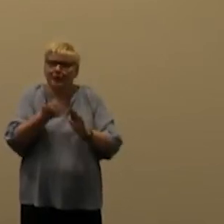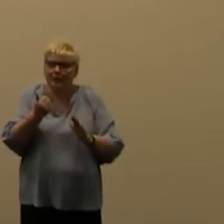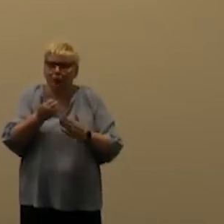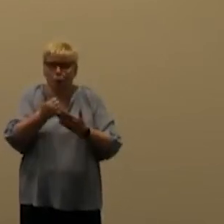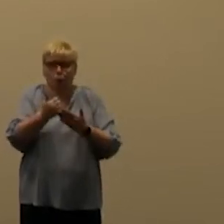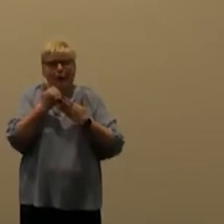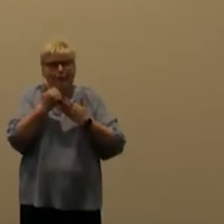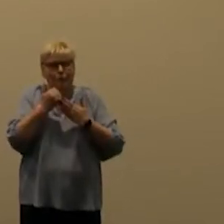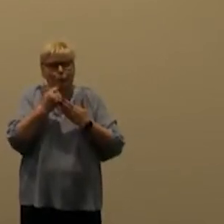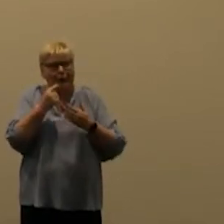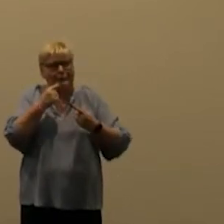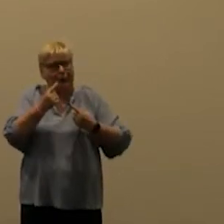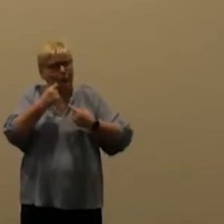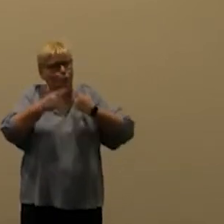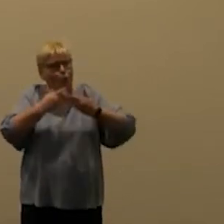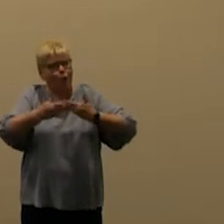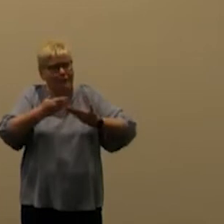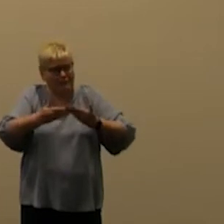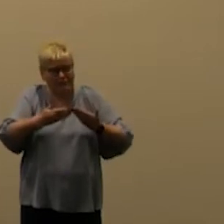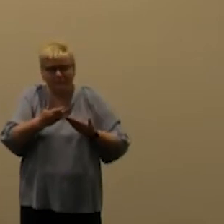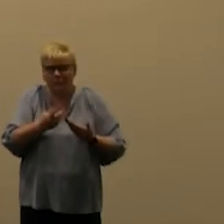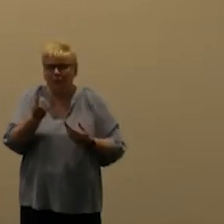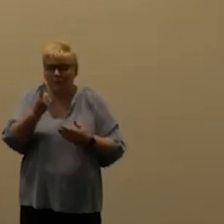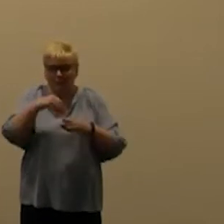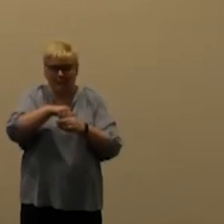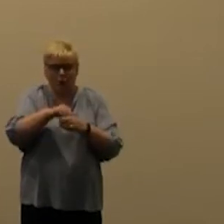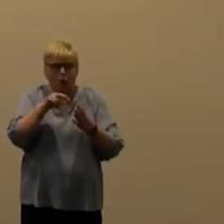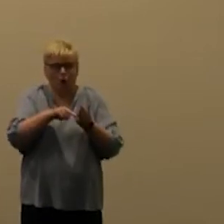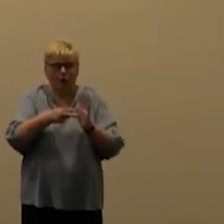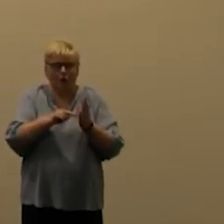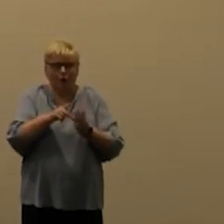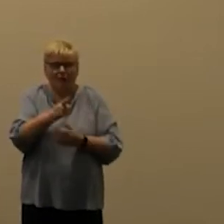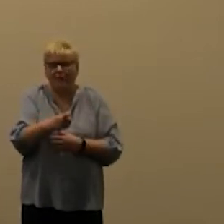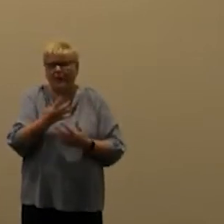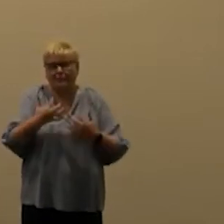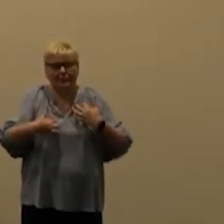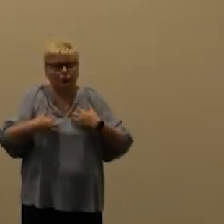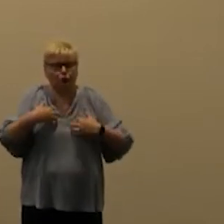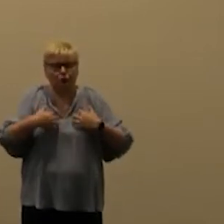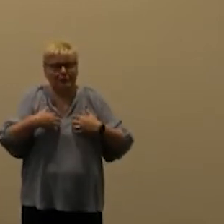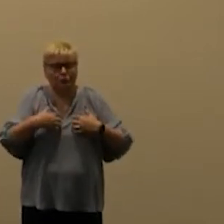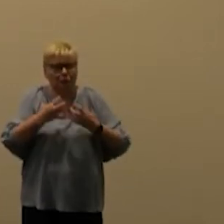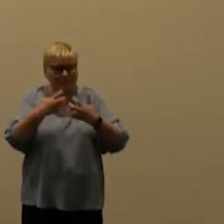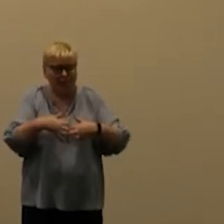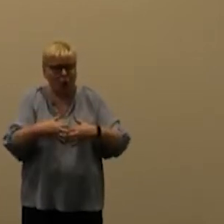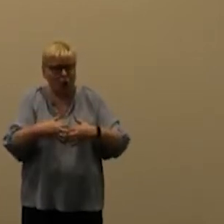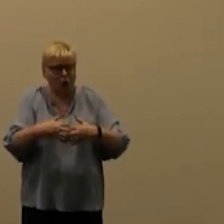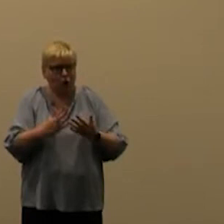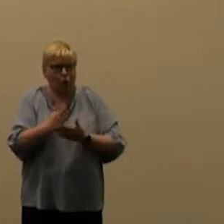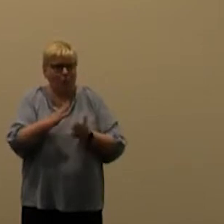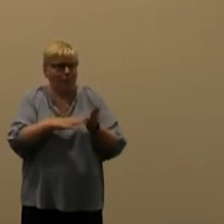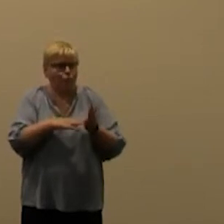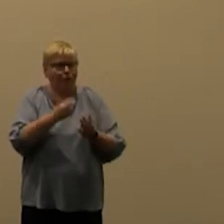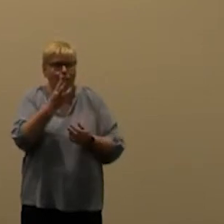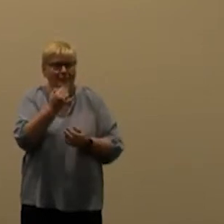the story. So if you've got someone in an organisation who's interested in bringing technology to life, Microsoft